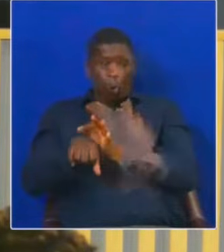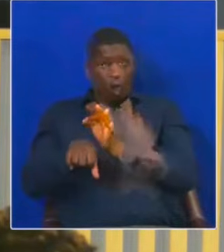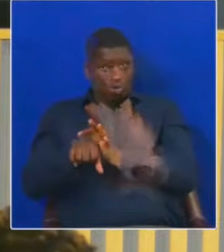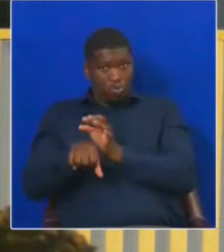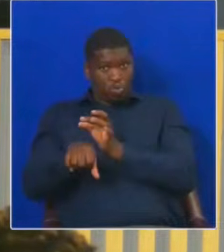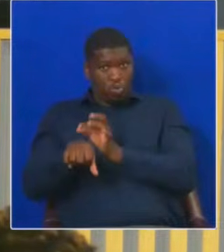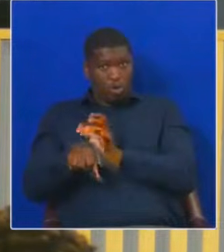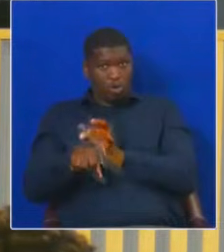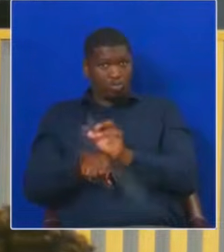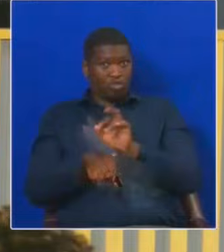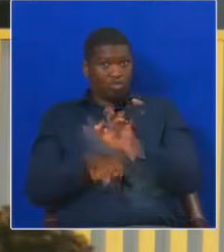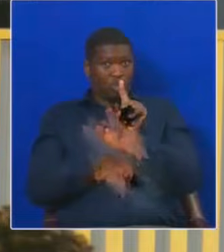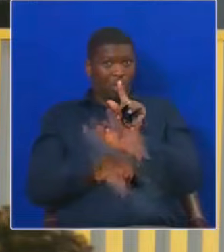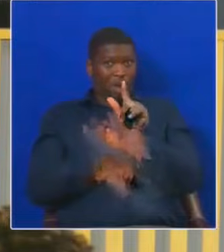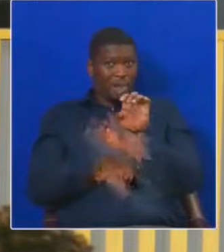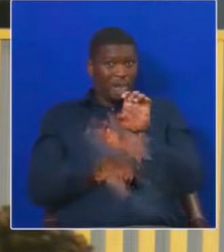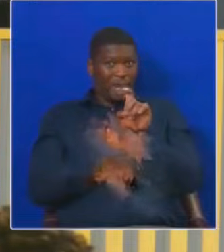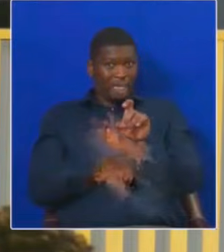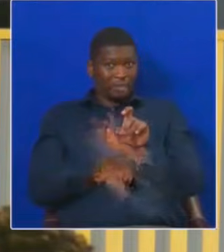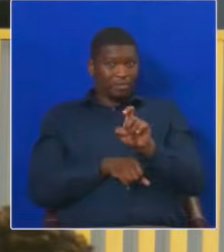commissioners,